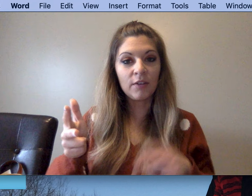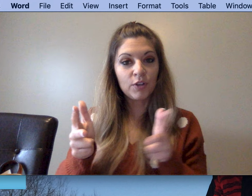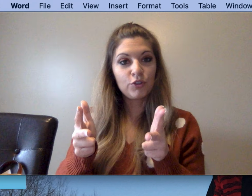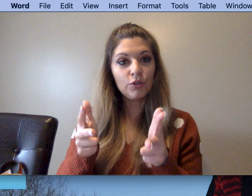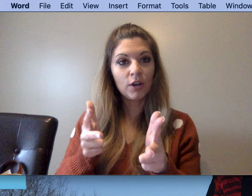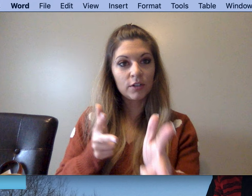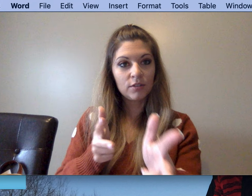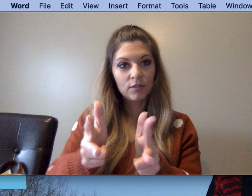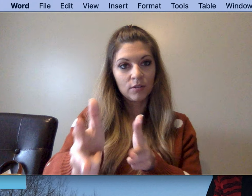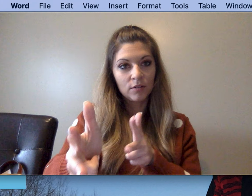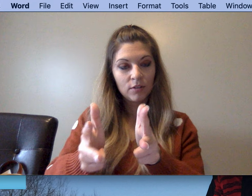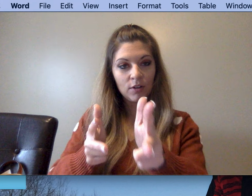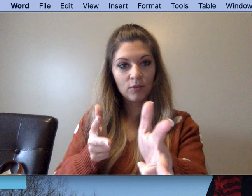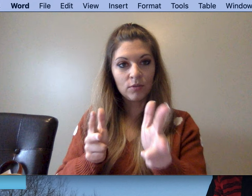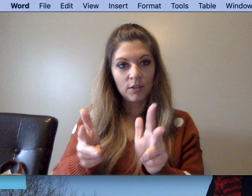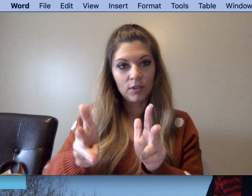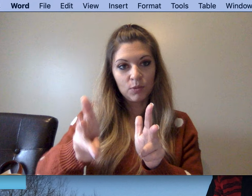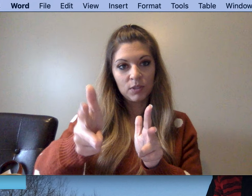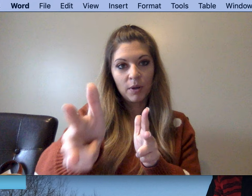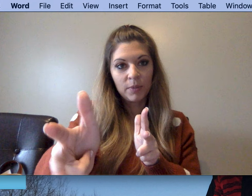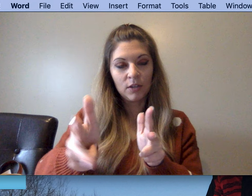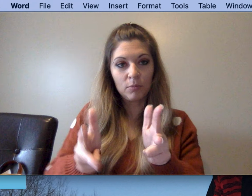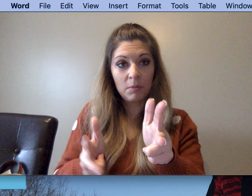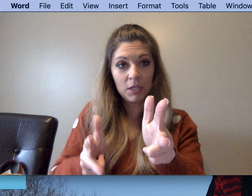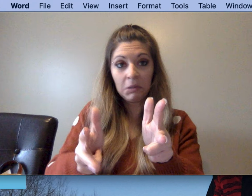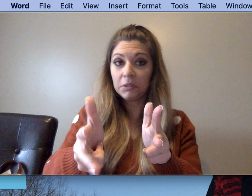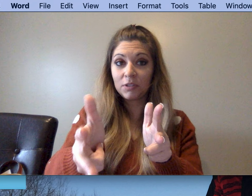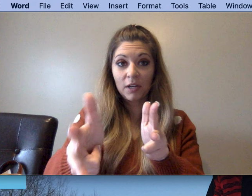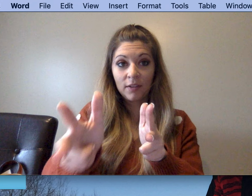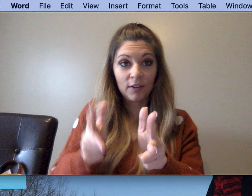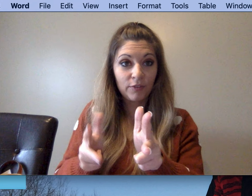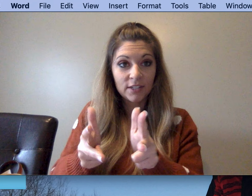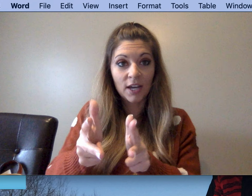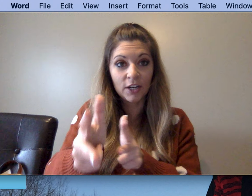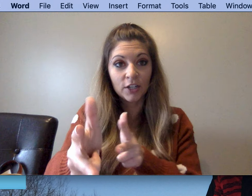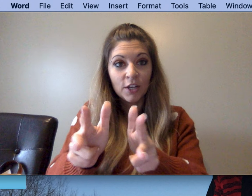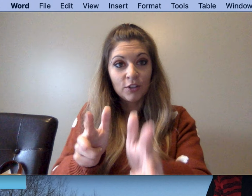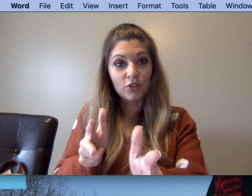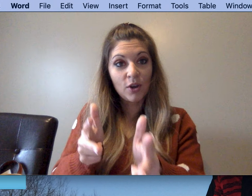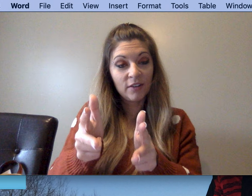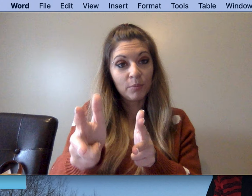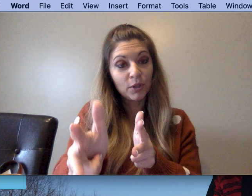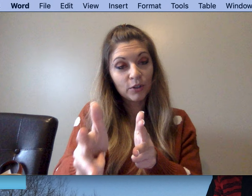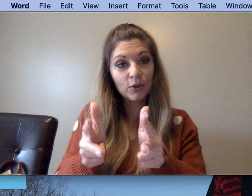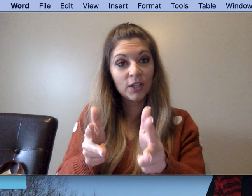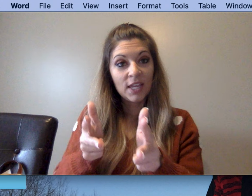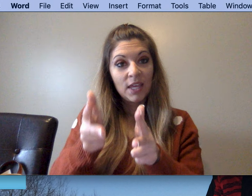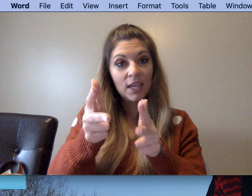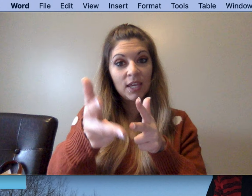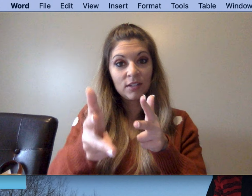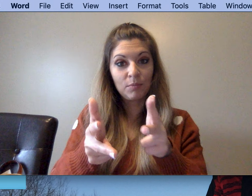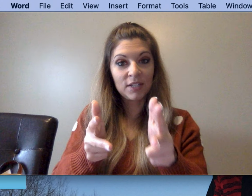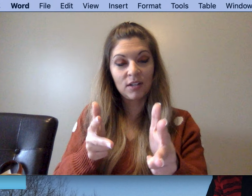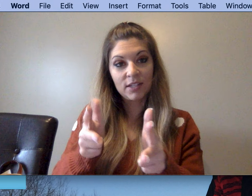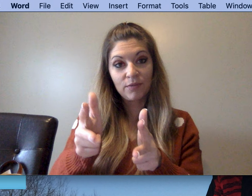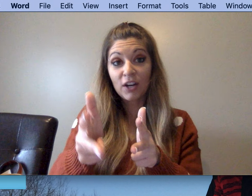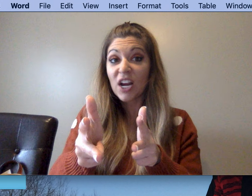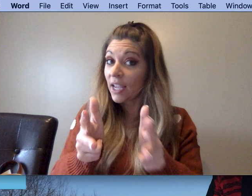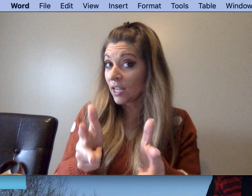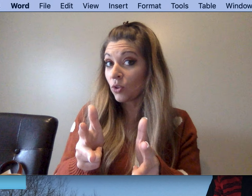But if there's 2 cars, this one's bumping, or maybe it's got like a flat tire, so now I have a plural and a